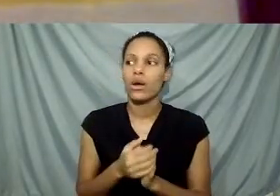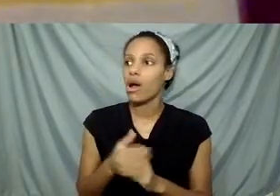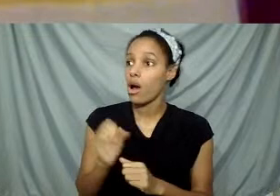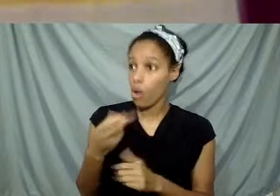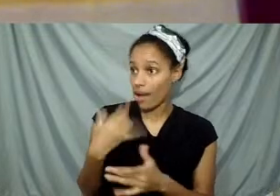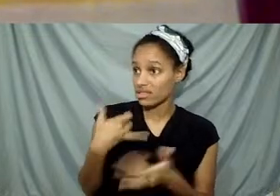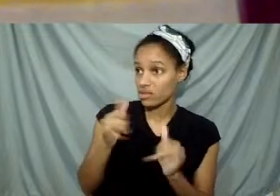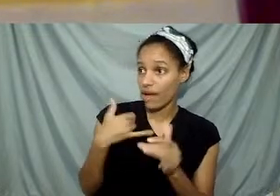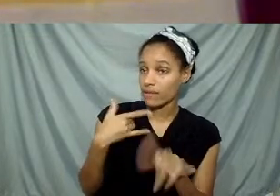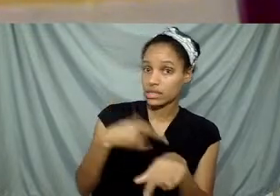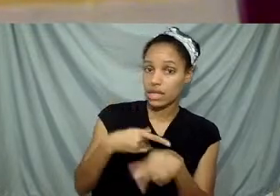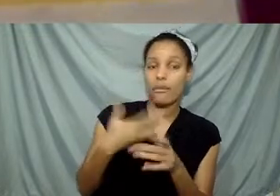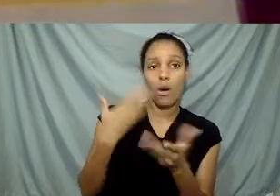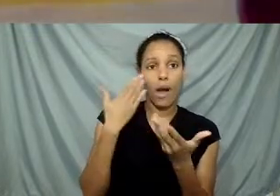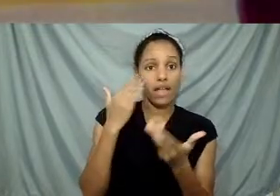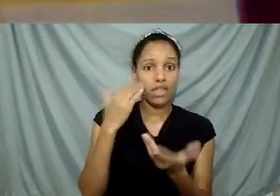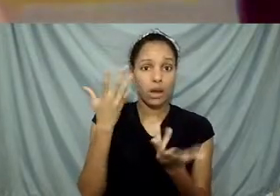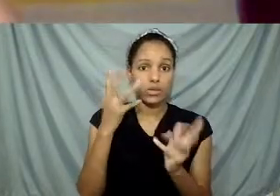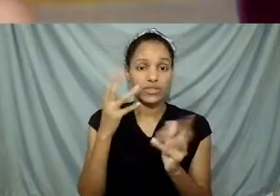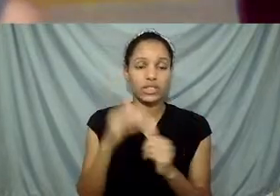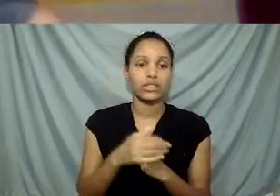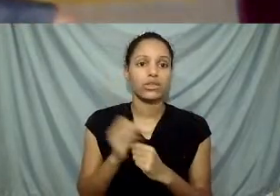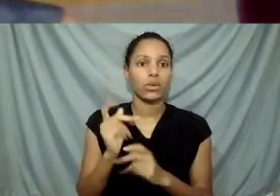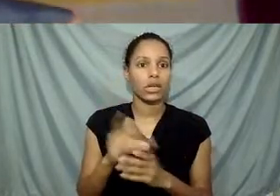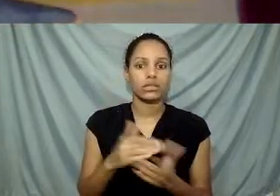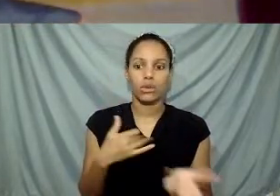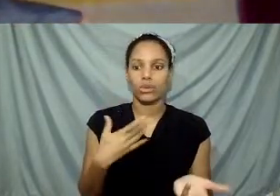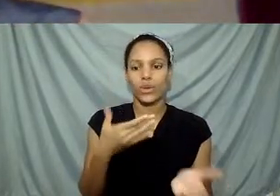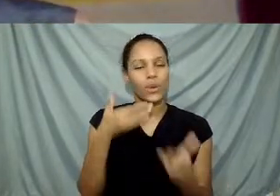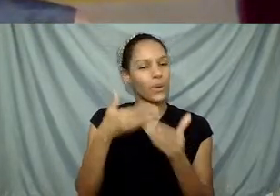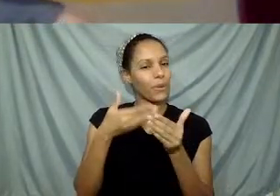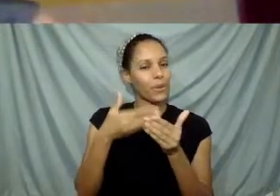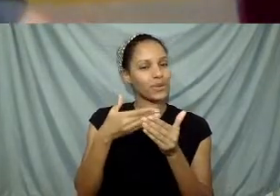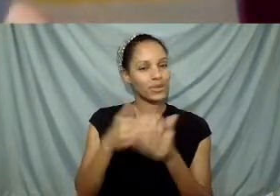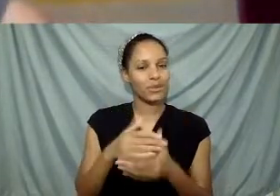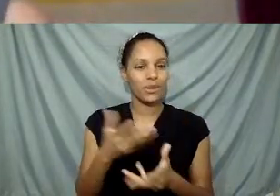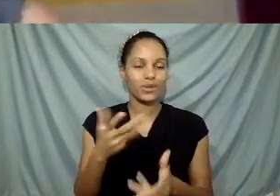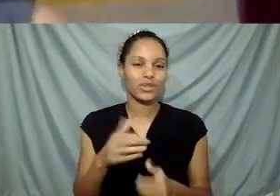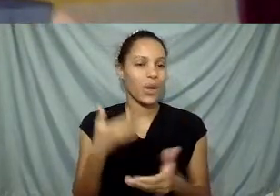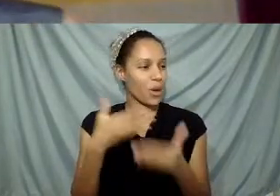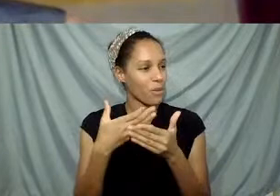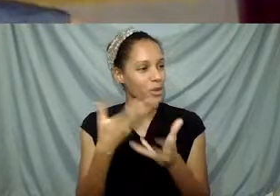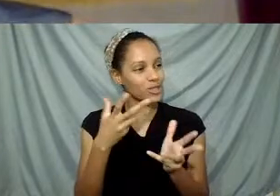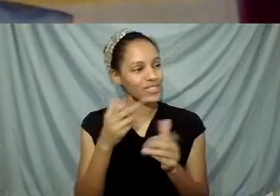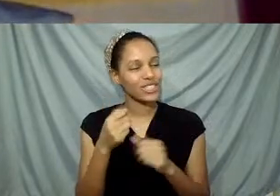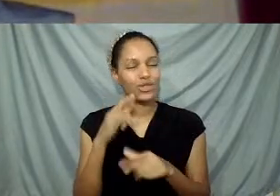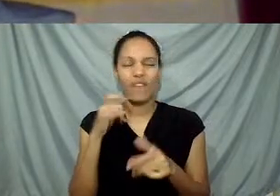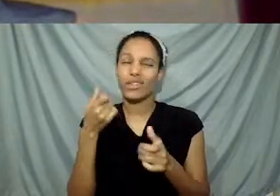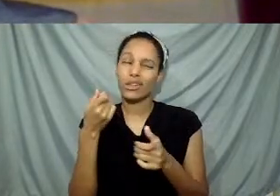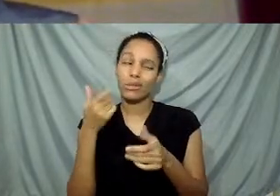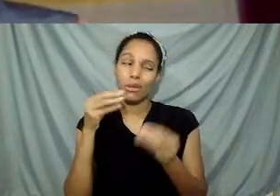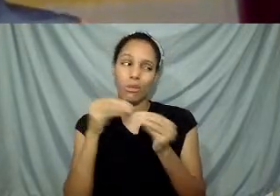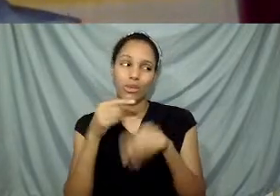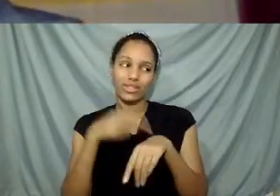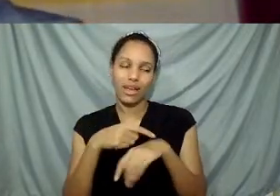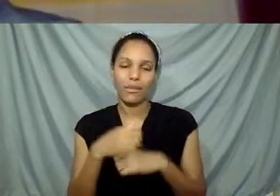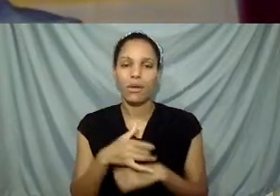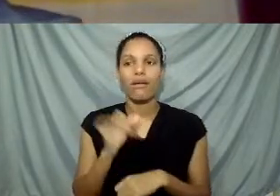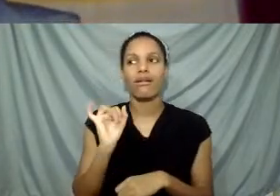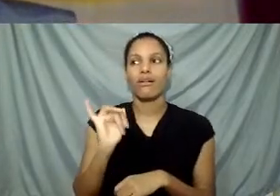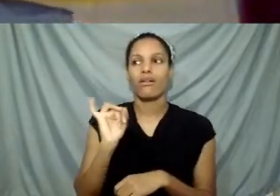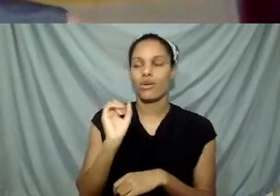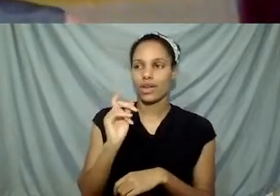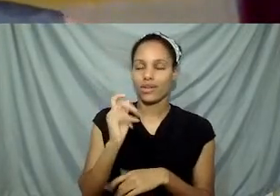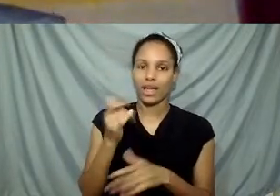done? I thought I was done at 6:33. At 6. Almost, but Oh, you have a tiny little bit of time. Tiny. a tiny bit.